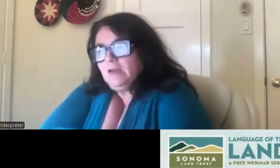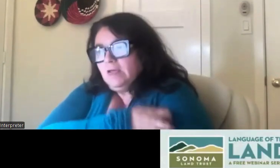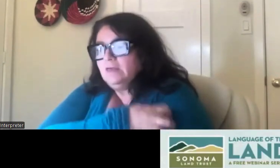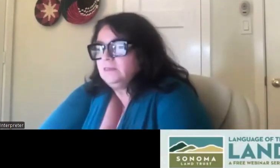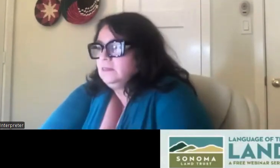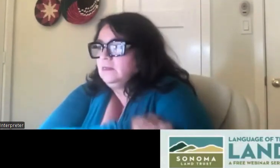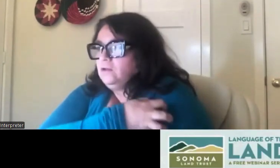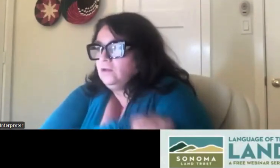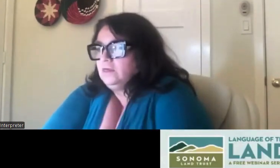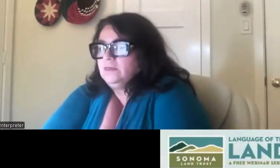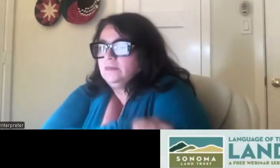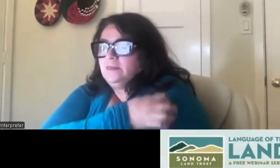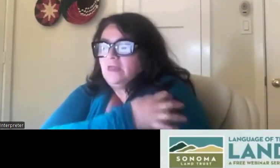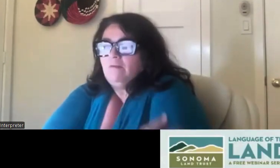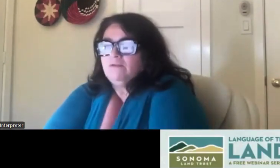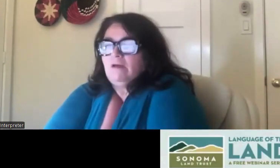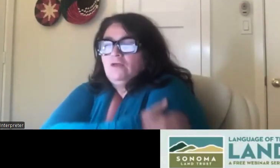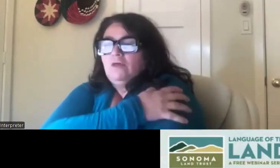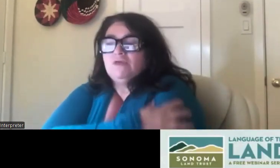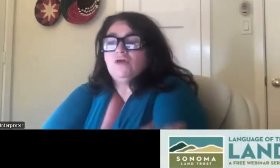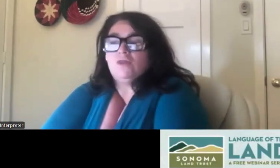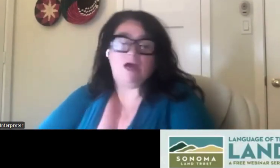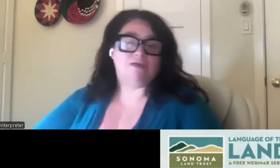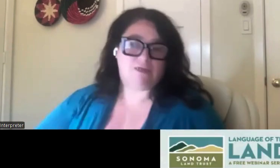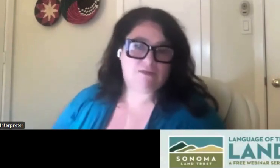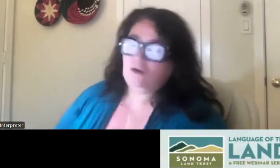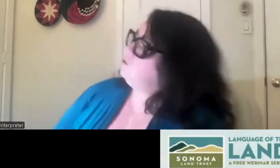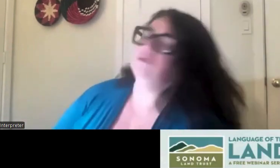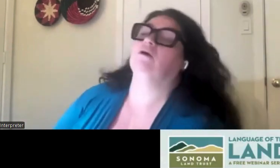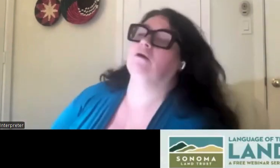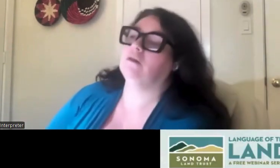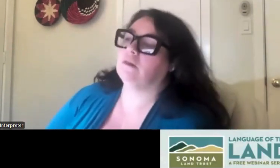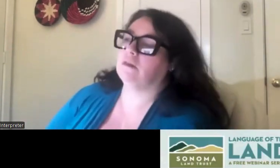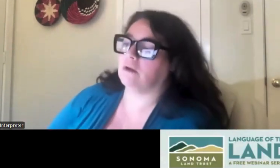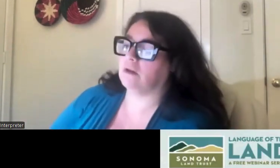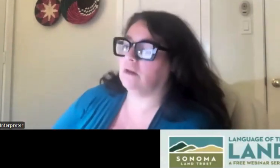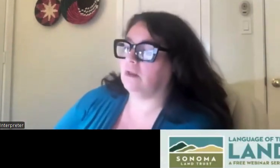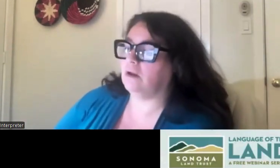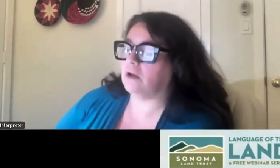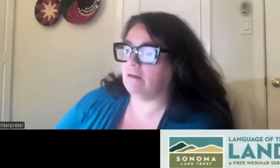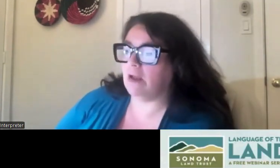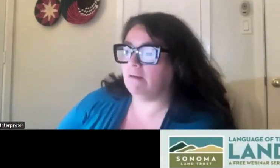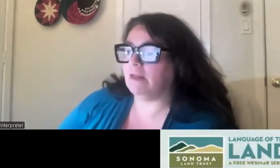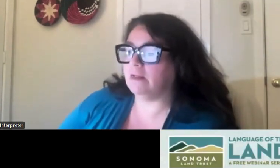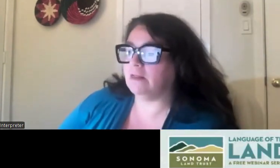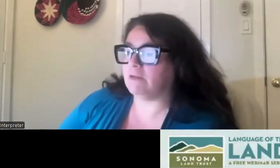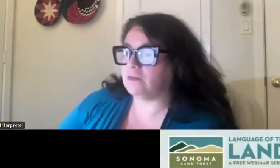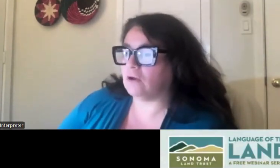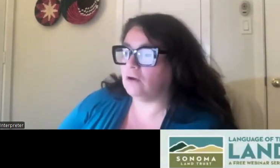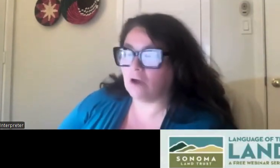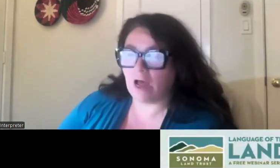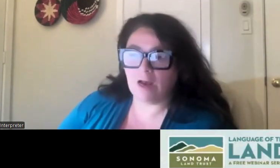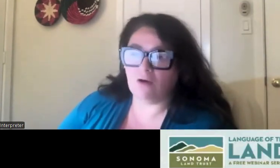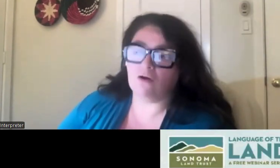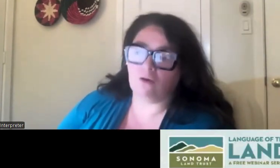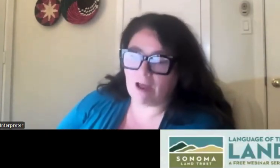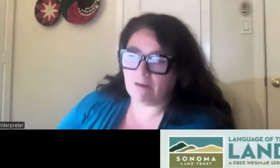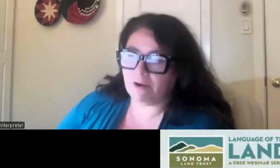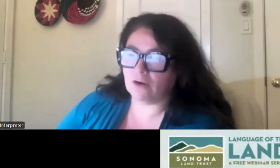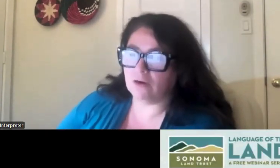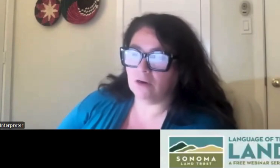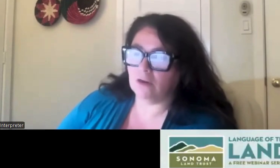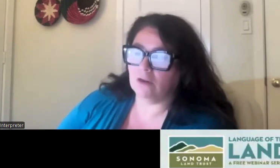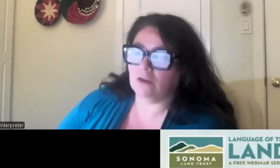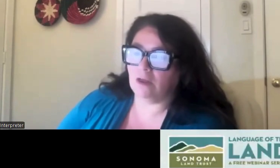stabilizing our emissions. So I think when some folks hear what I was talking about intervention at the local level, they're surprised because it's